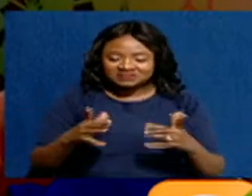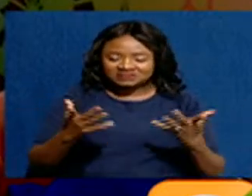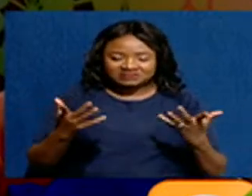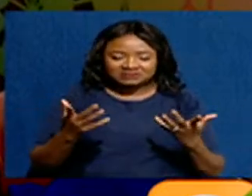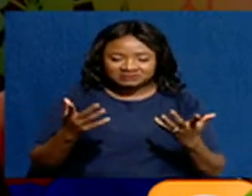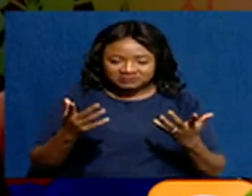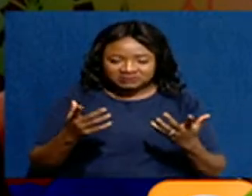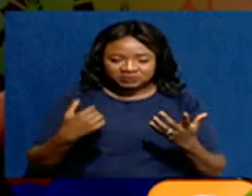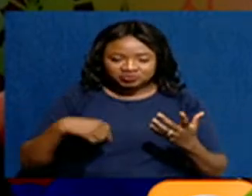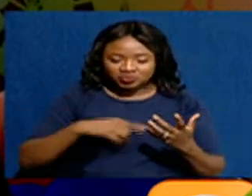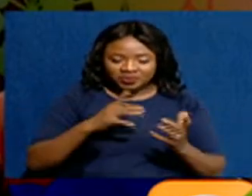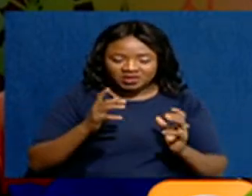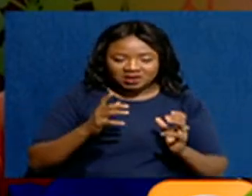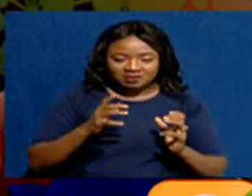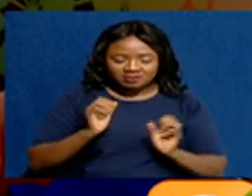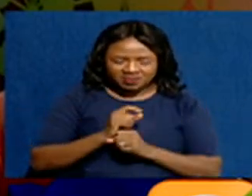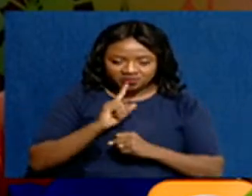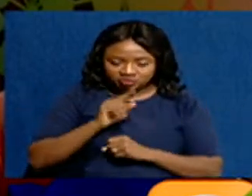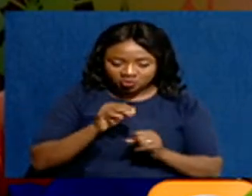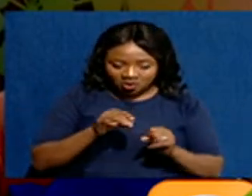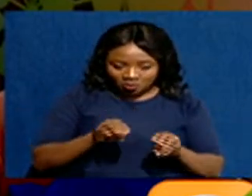the nutritional level,